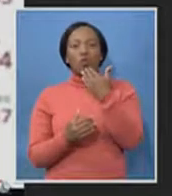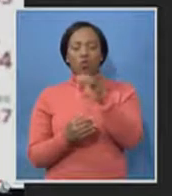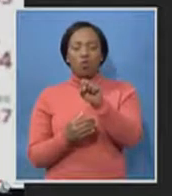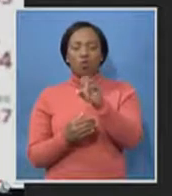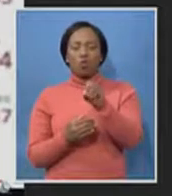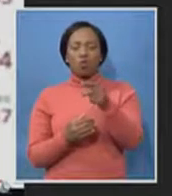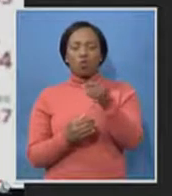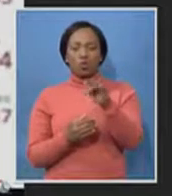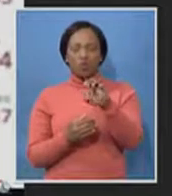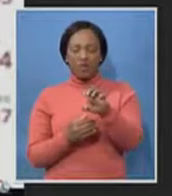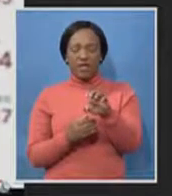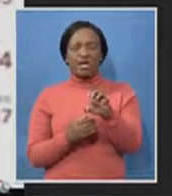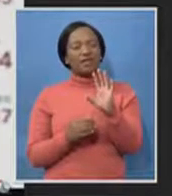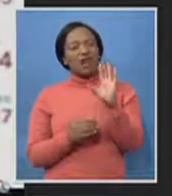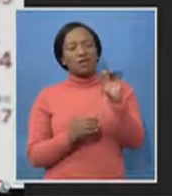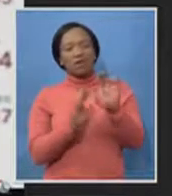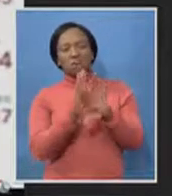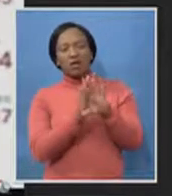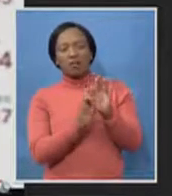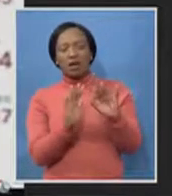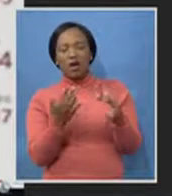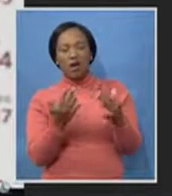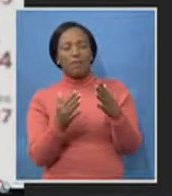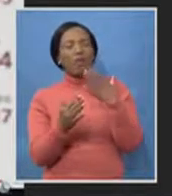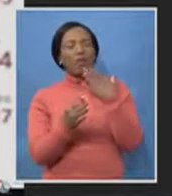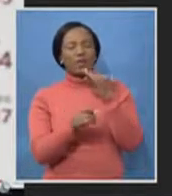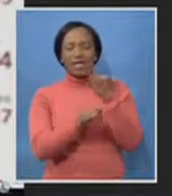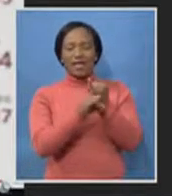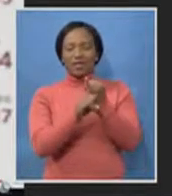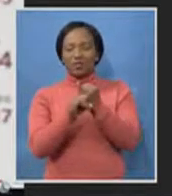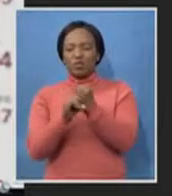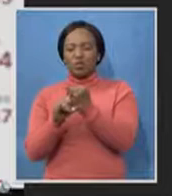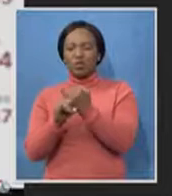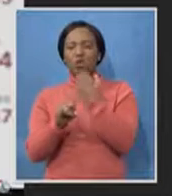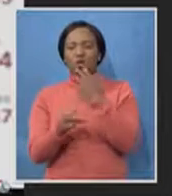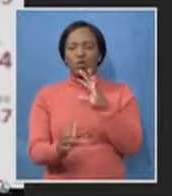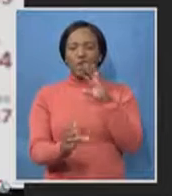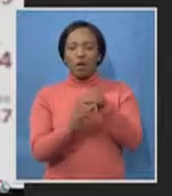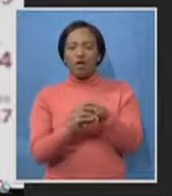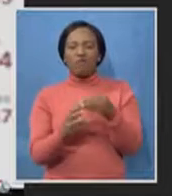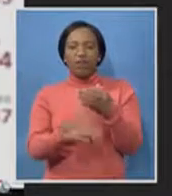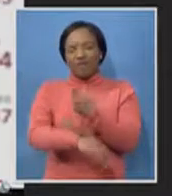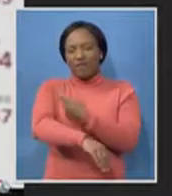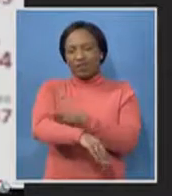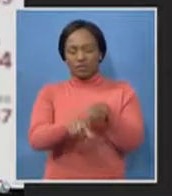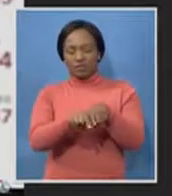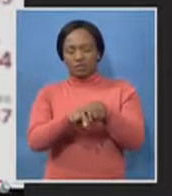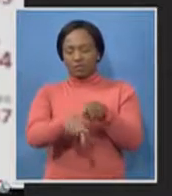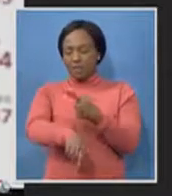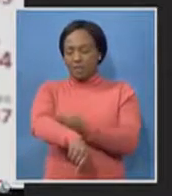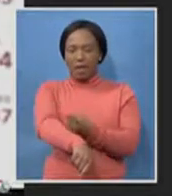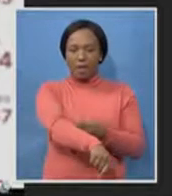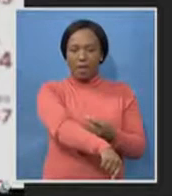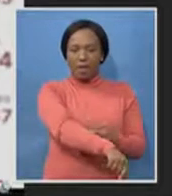by institutions that are participating in the vaccine trials. I know you spoke about member states, but in terms